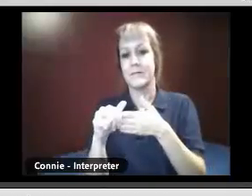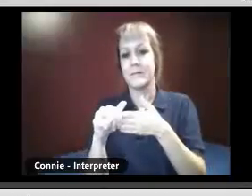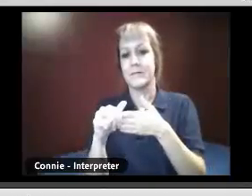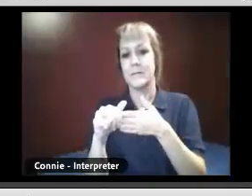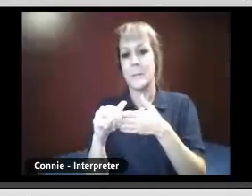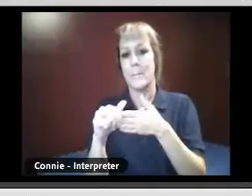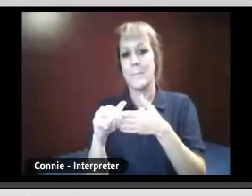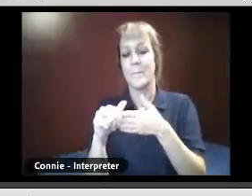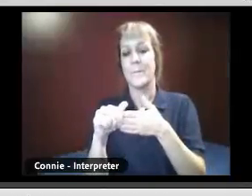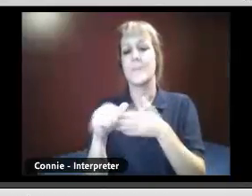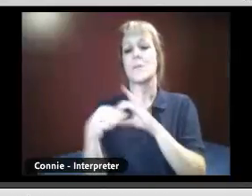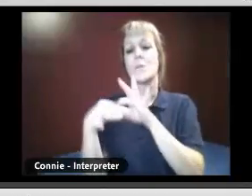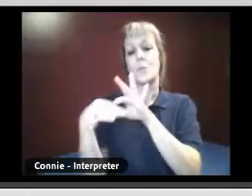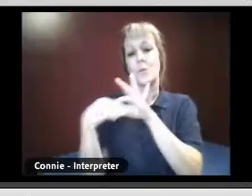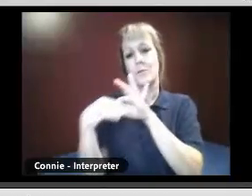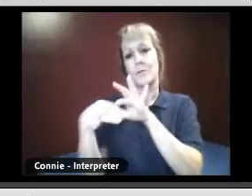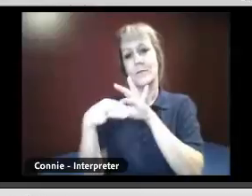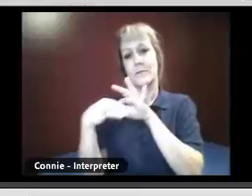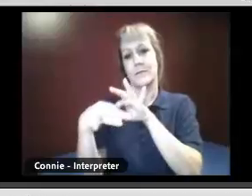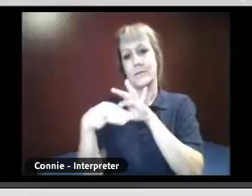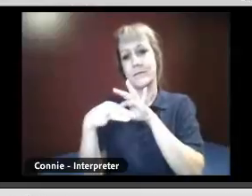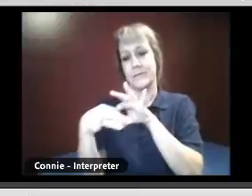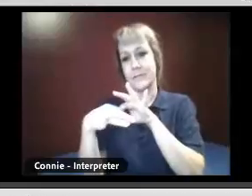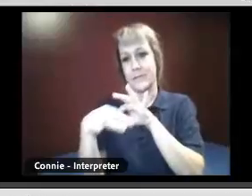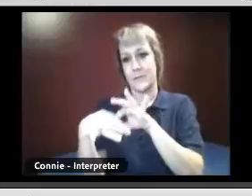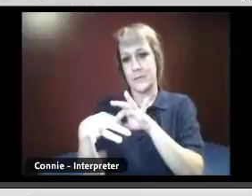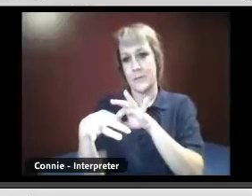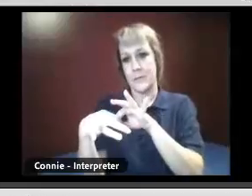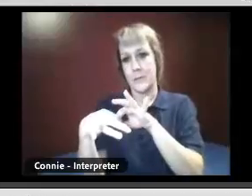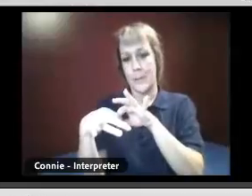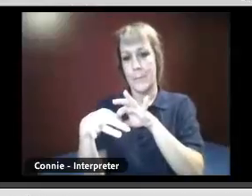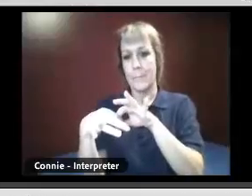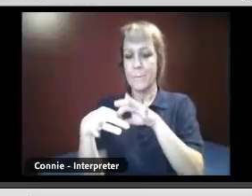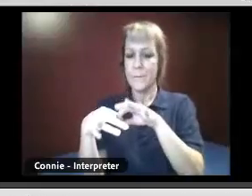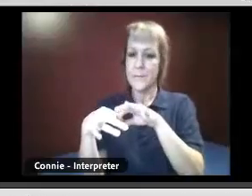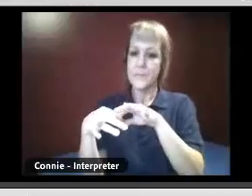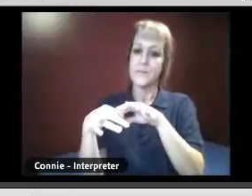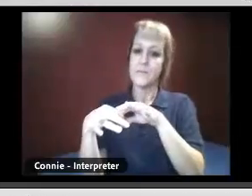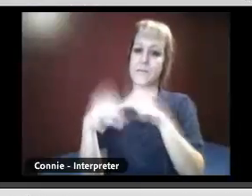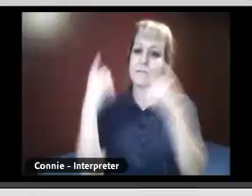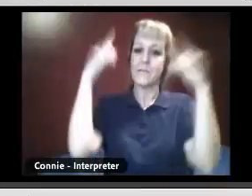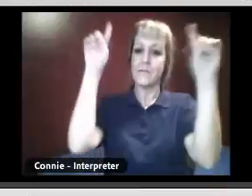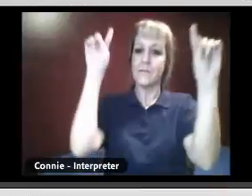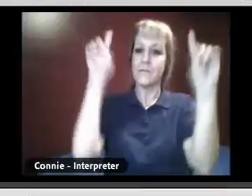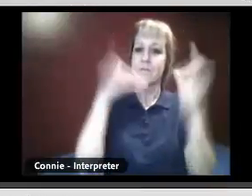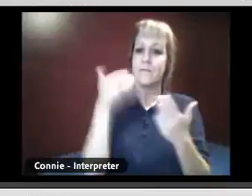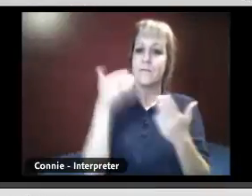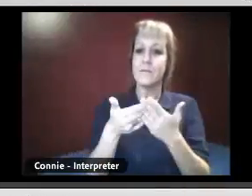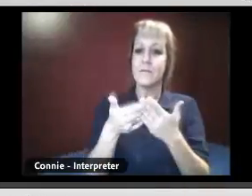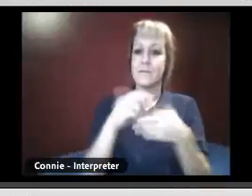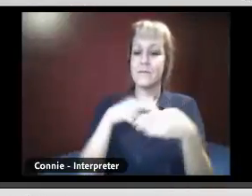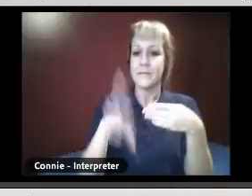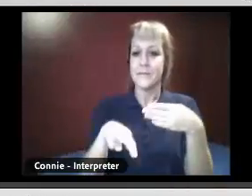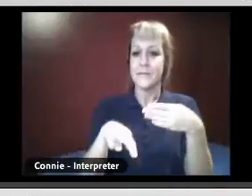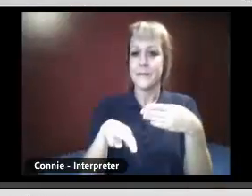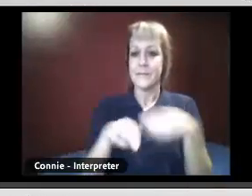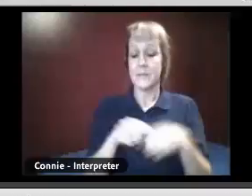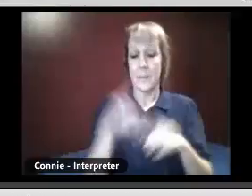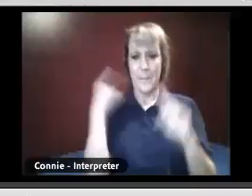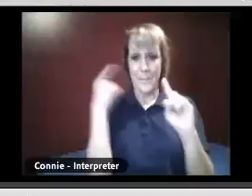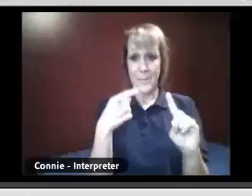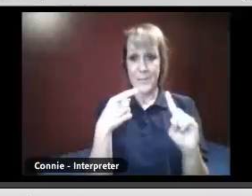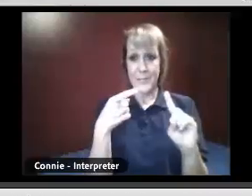gaining the cooperation needed to affect a constructive outcome. But the whole goal is to find